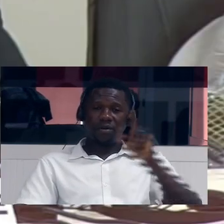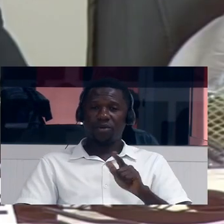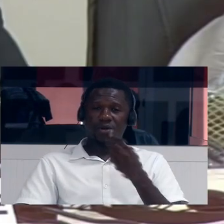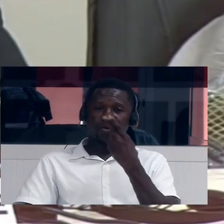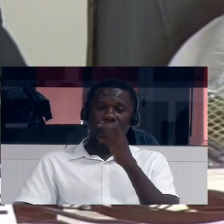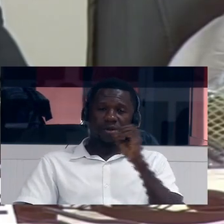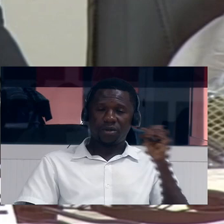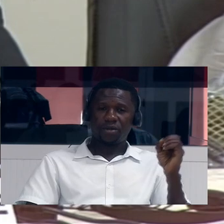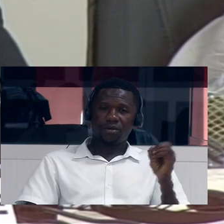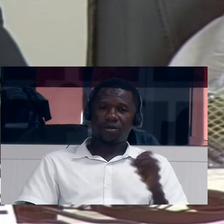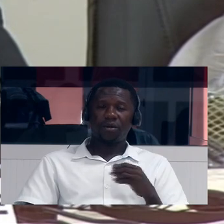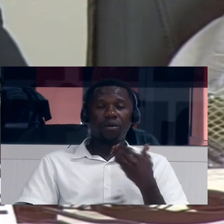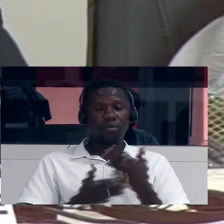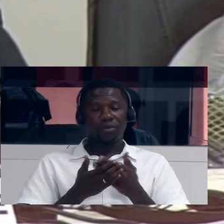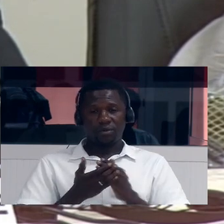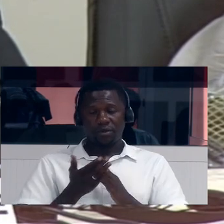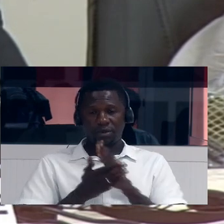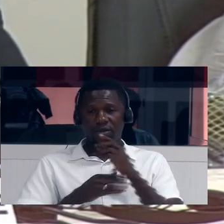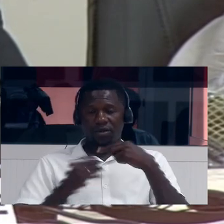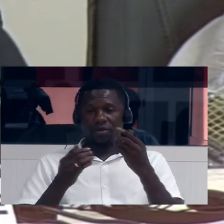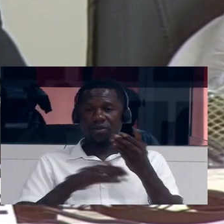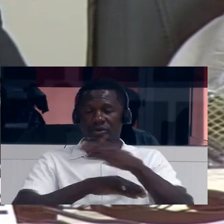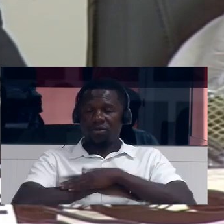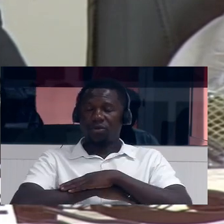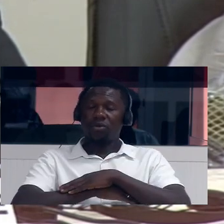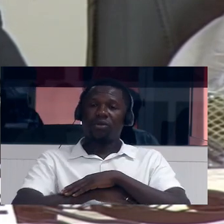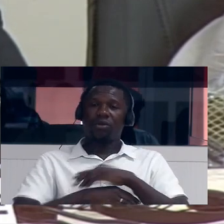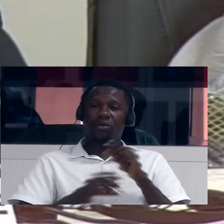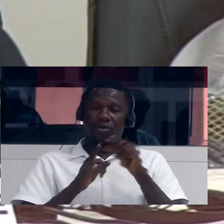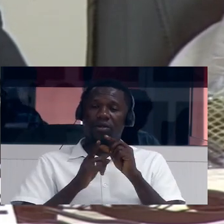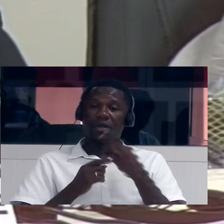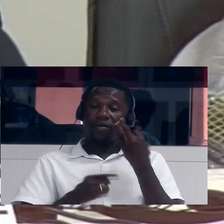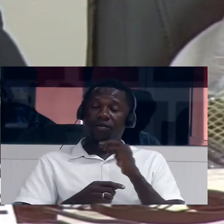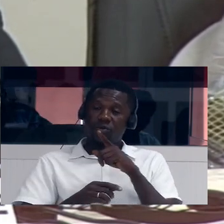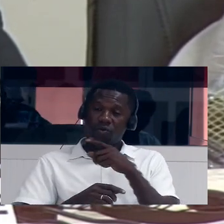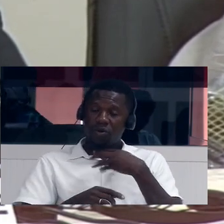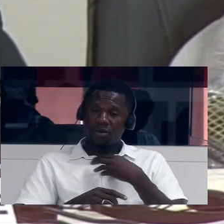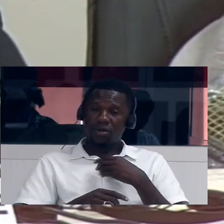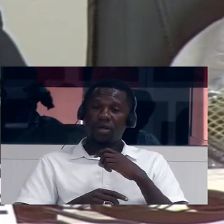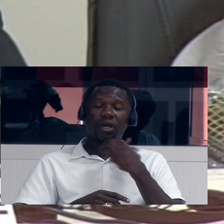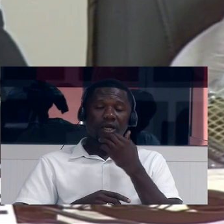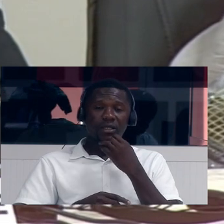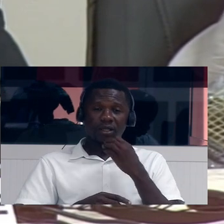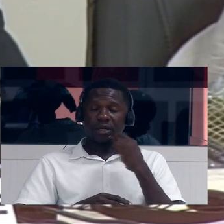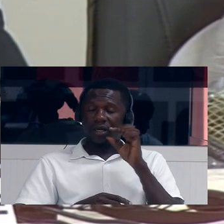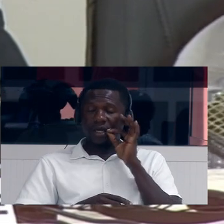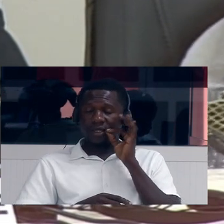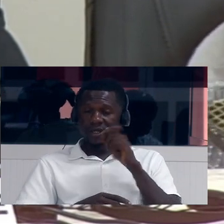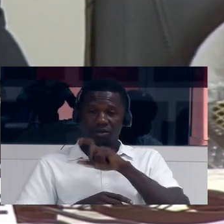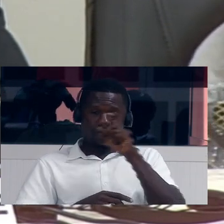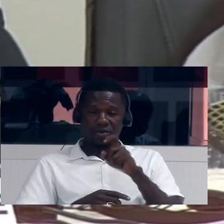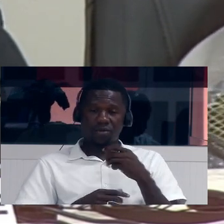2000? But please proceed to make your closing remarks. If you want to answer these two questions somewhat separately, you can take